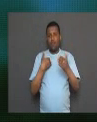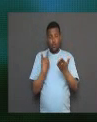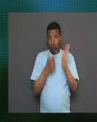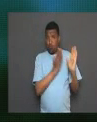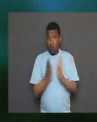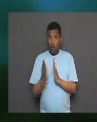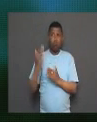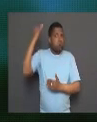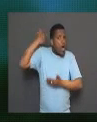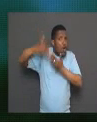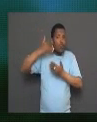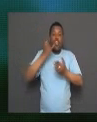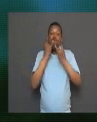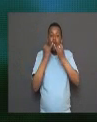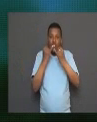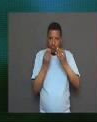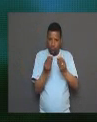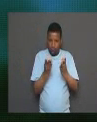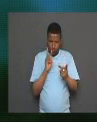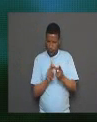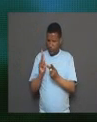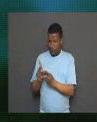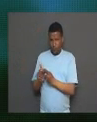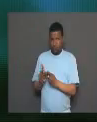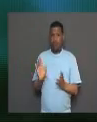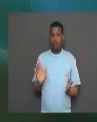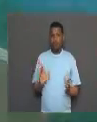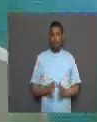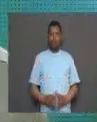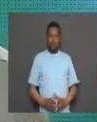notations to provide background information.